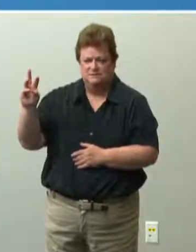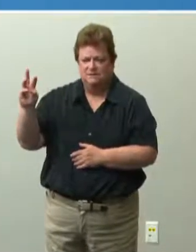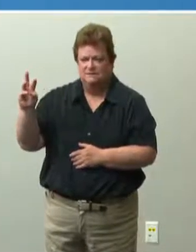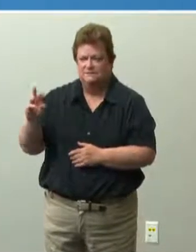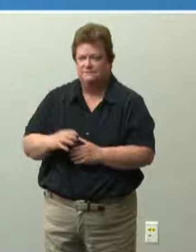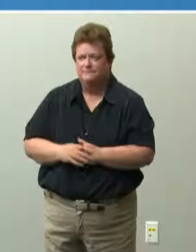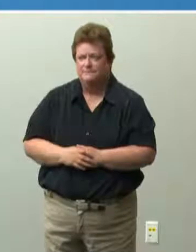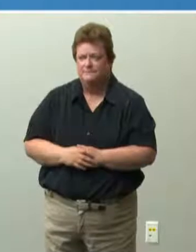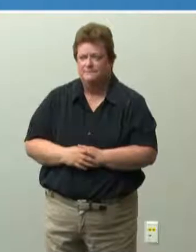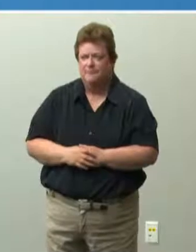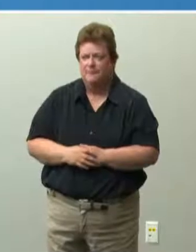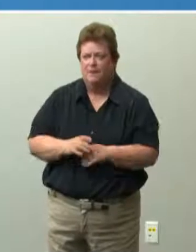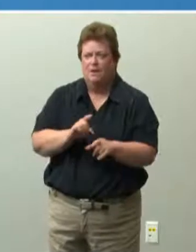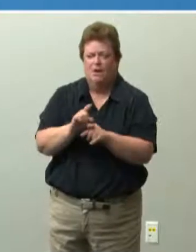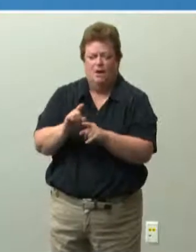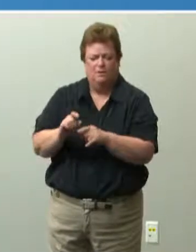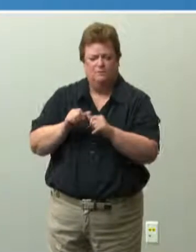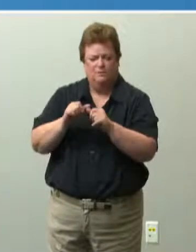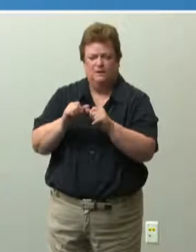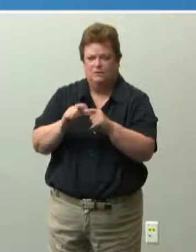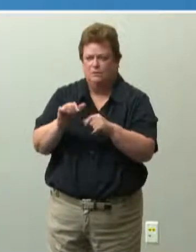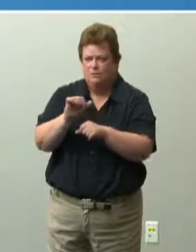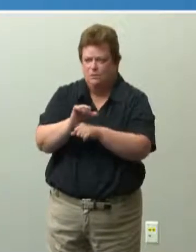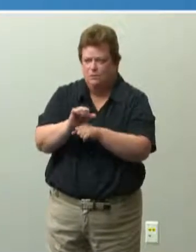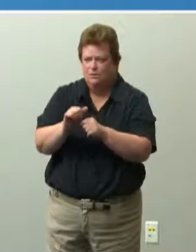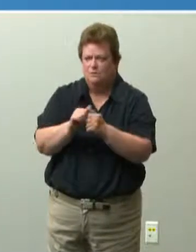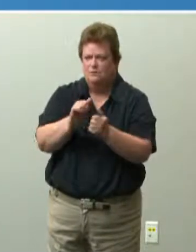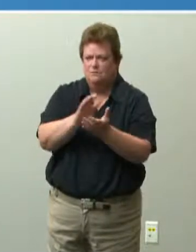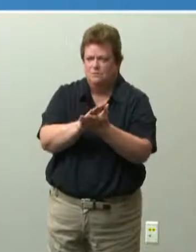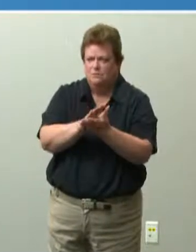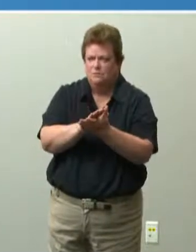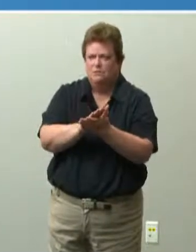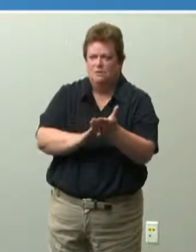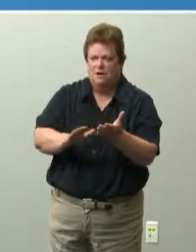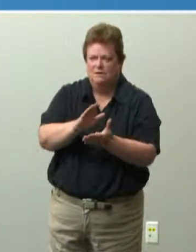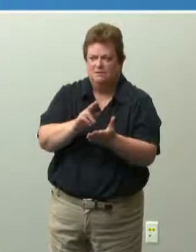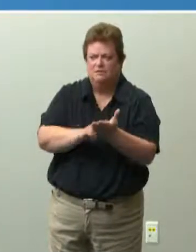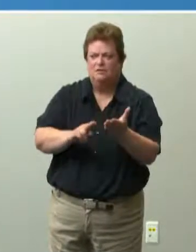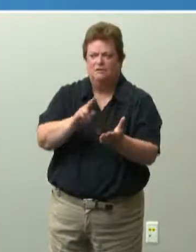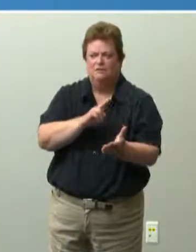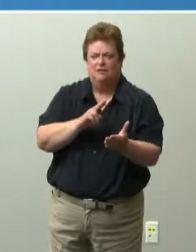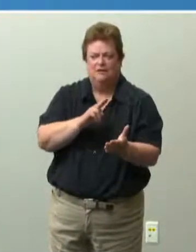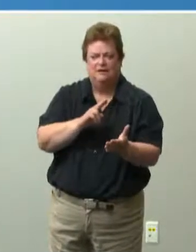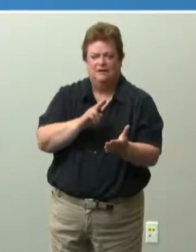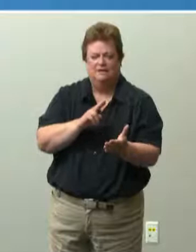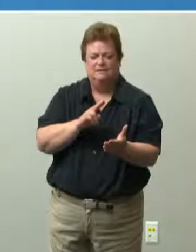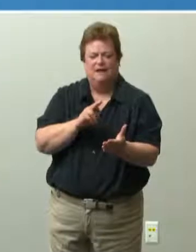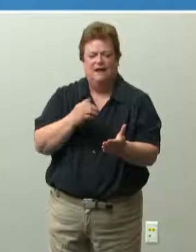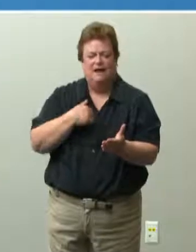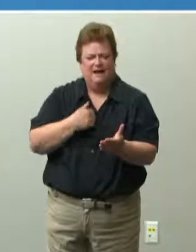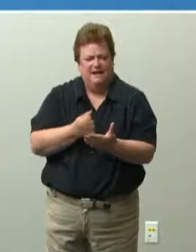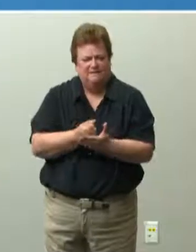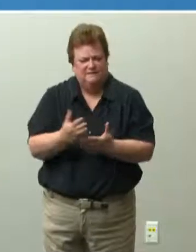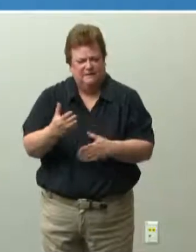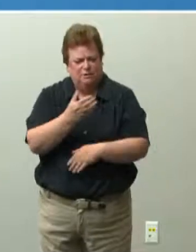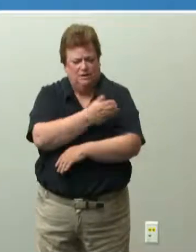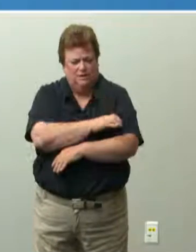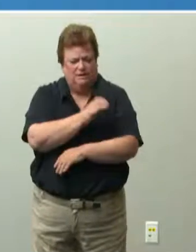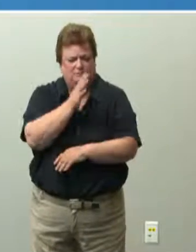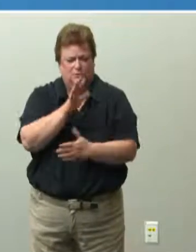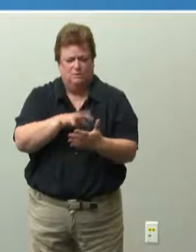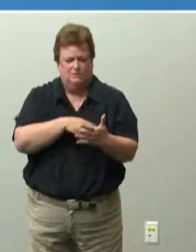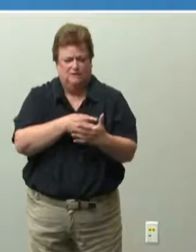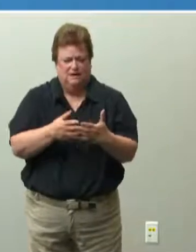402-441-8006. We also continue to work with schools, colleges, and universities and have several clinics scheduled